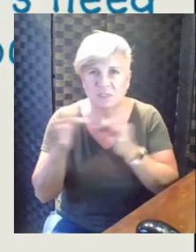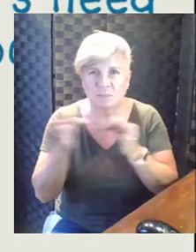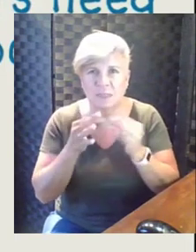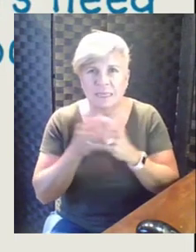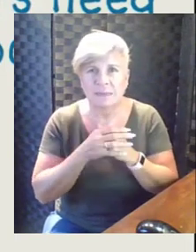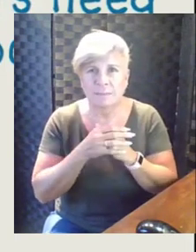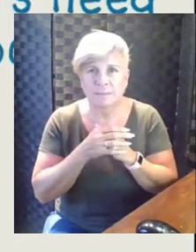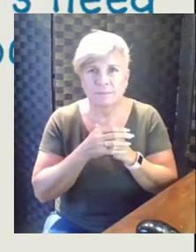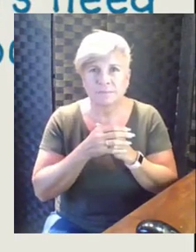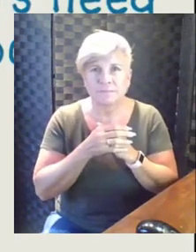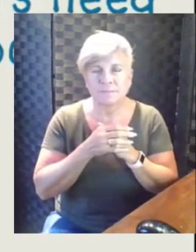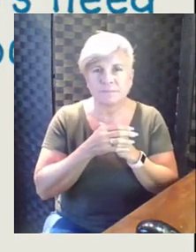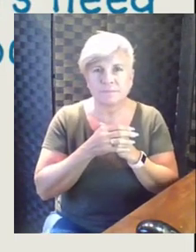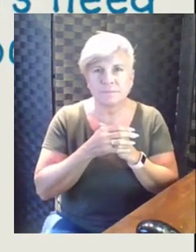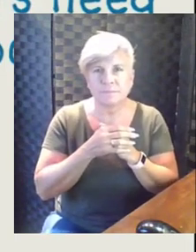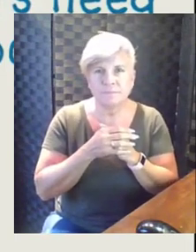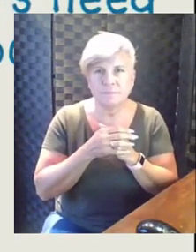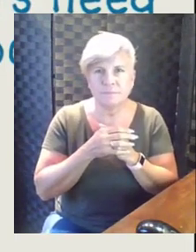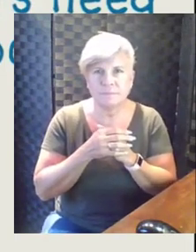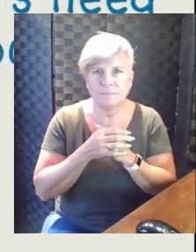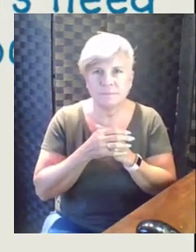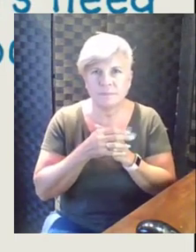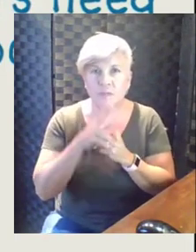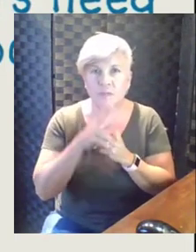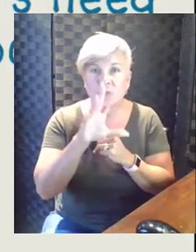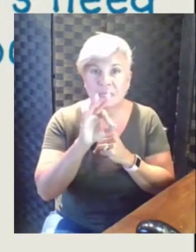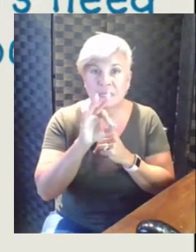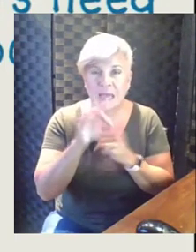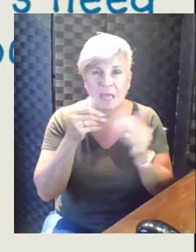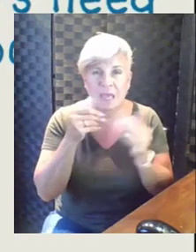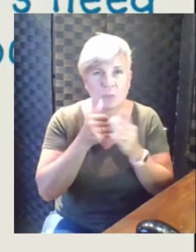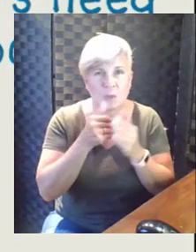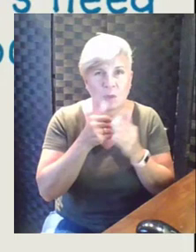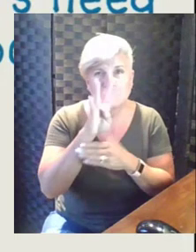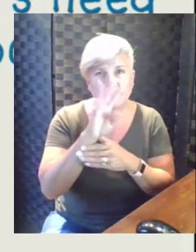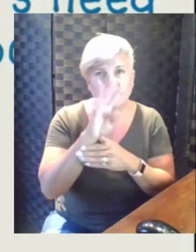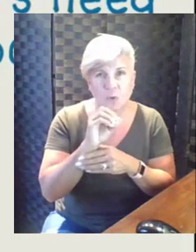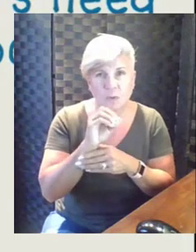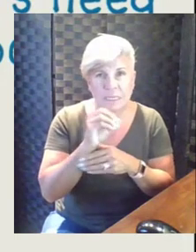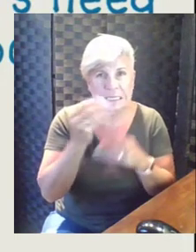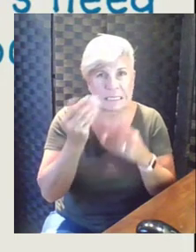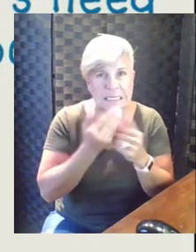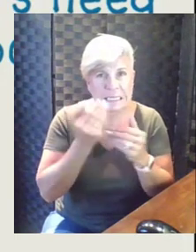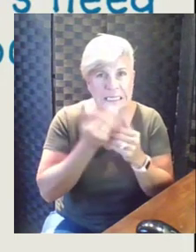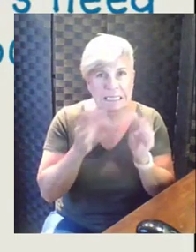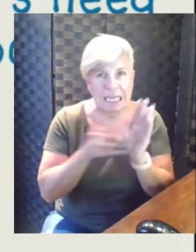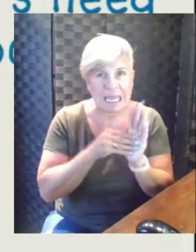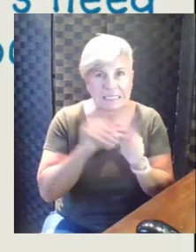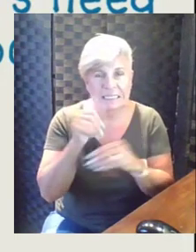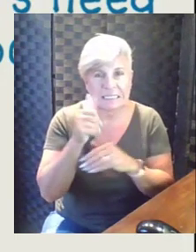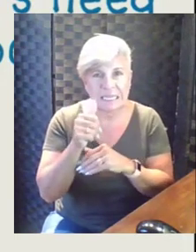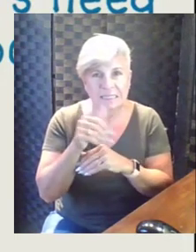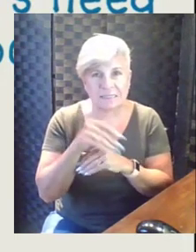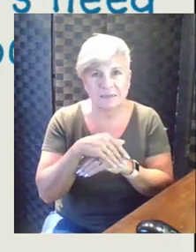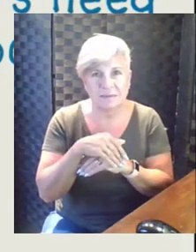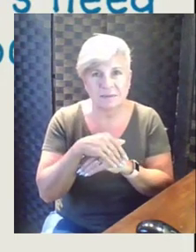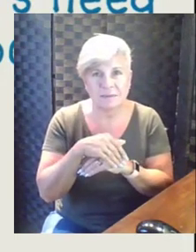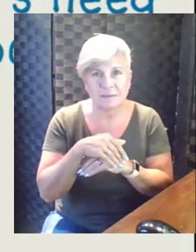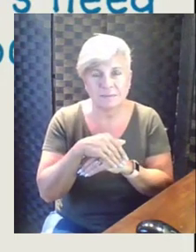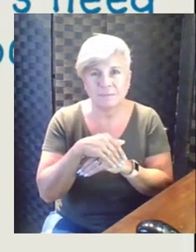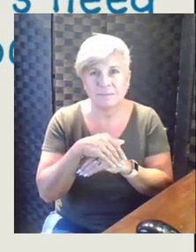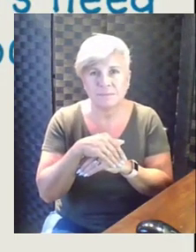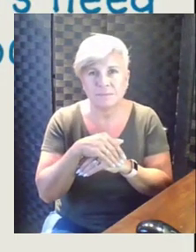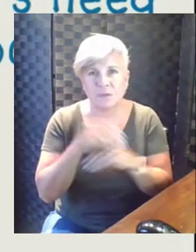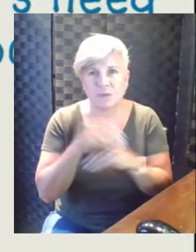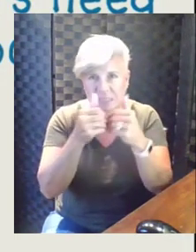way to explain. The number 39 is close to 40, and it's easy to add to tens. So the monkey's